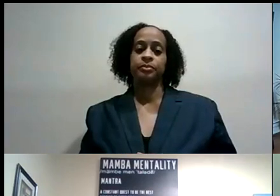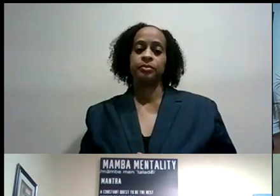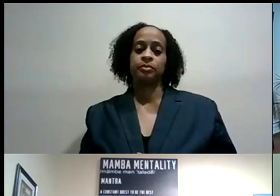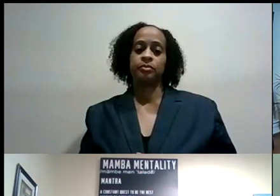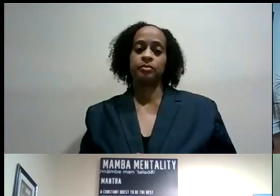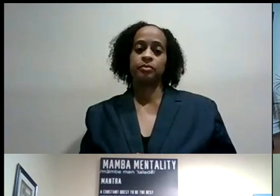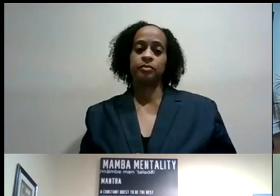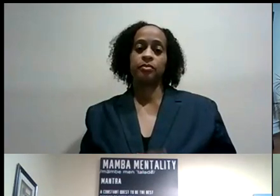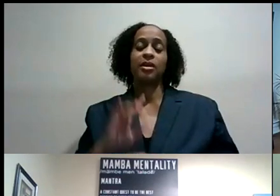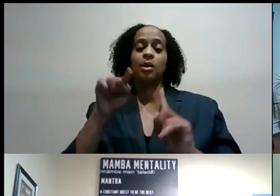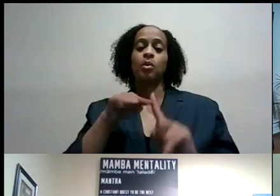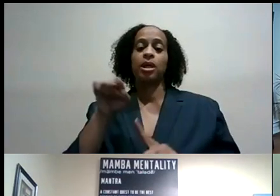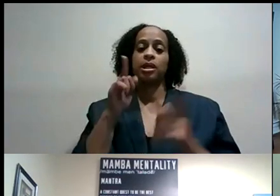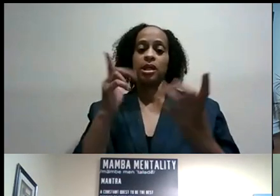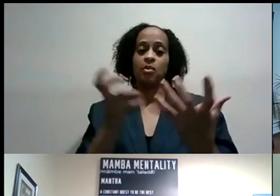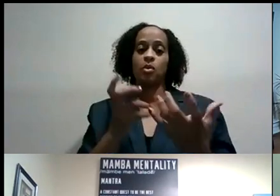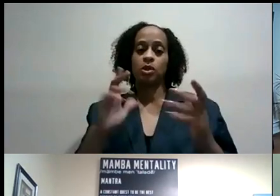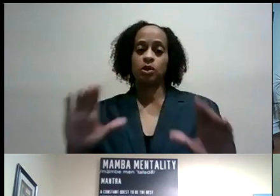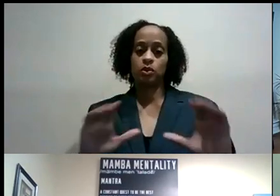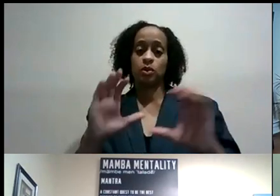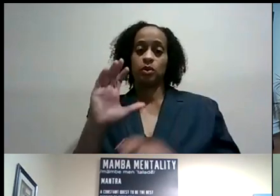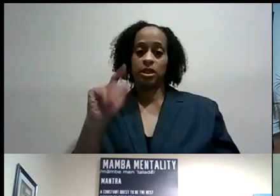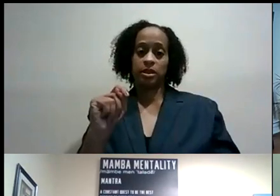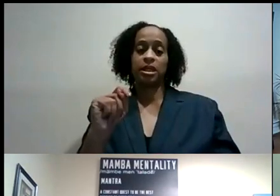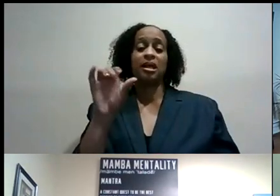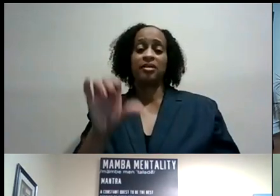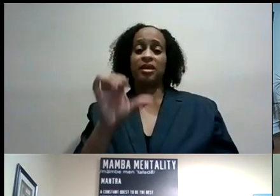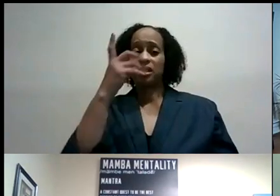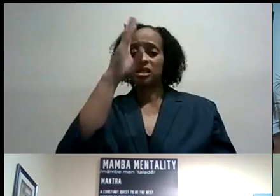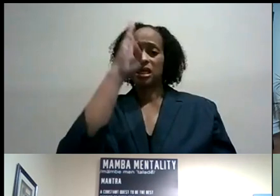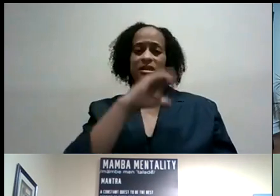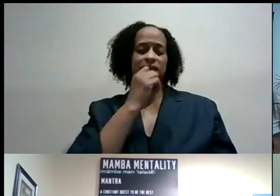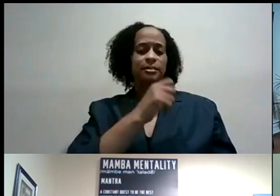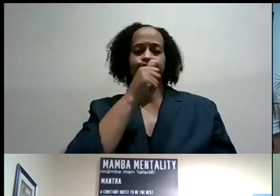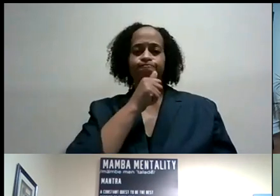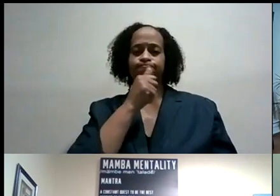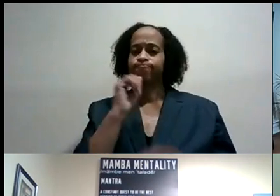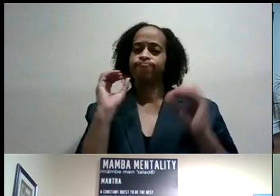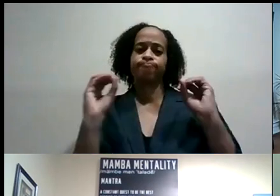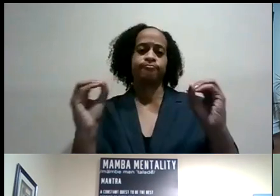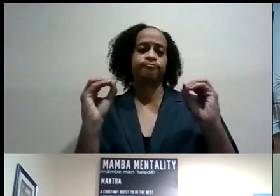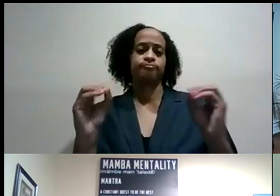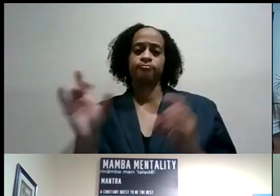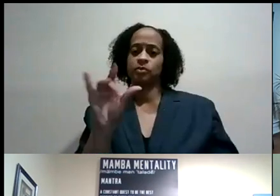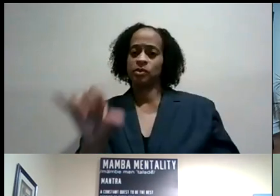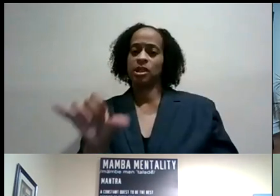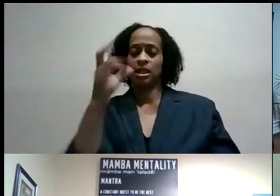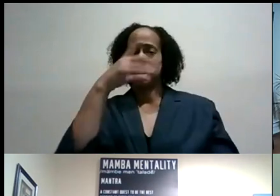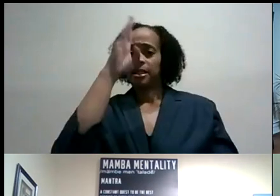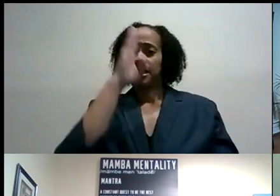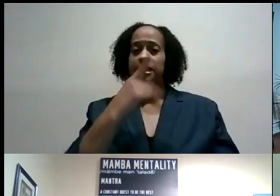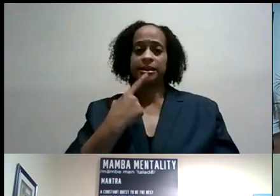he wants to do it. And that's, God does not tolerate anything like that. God